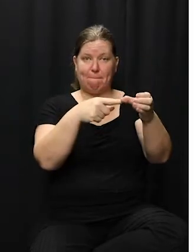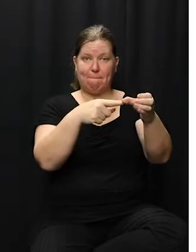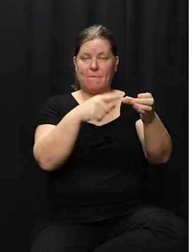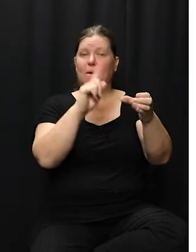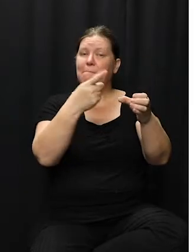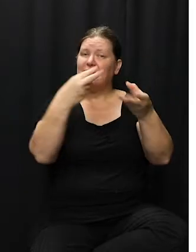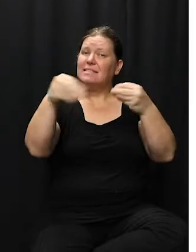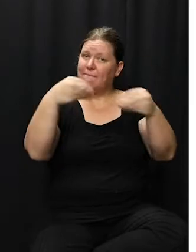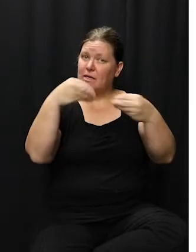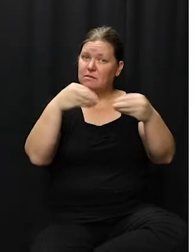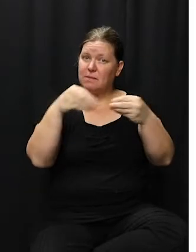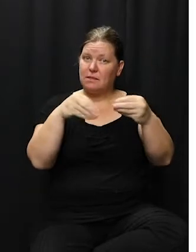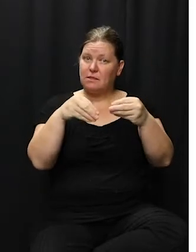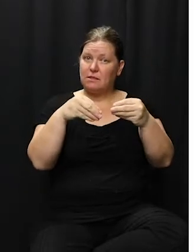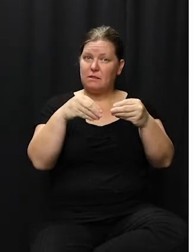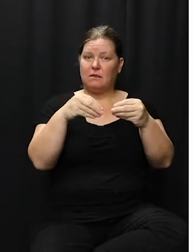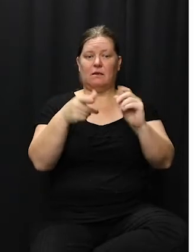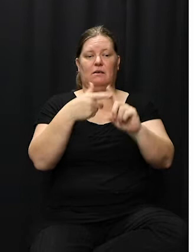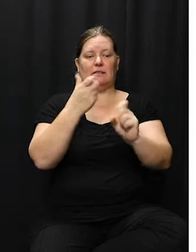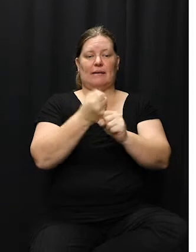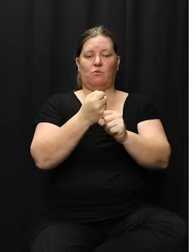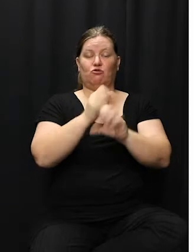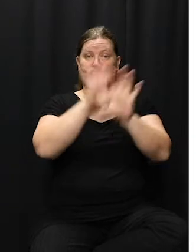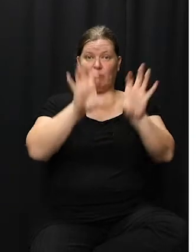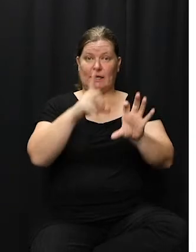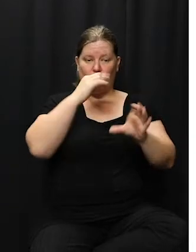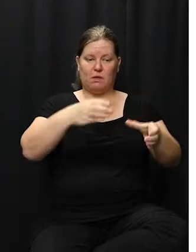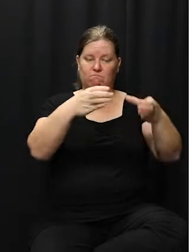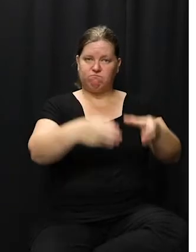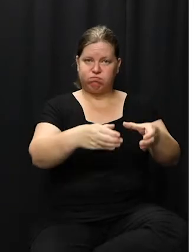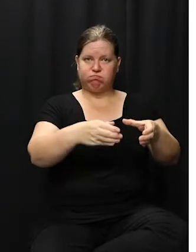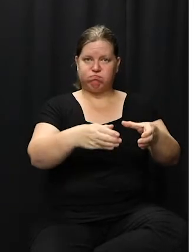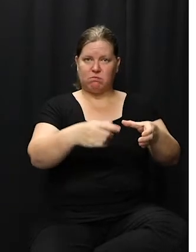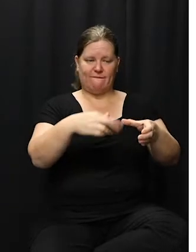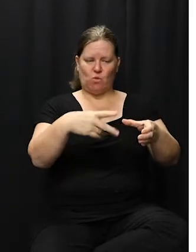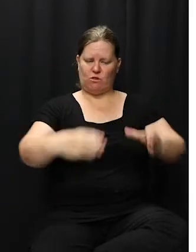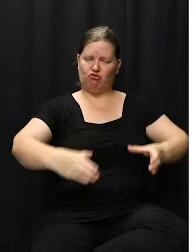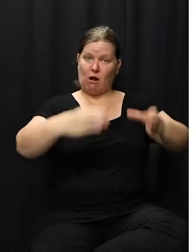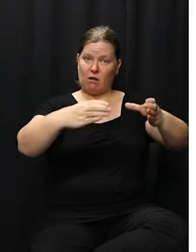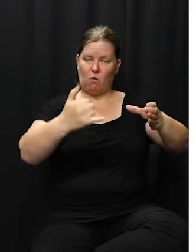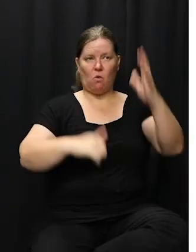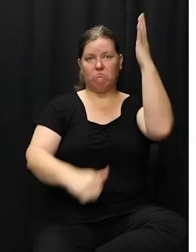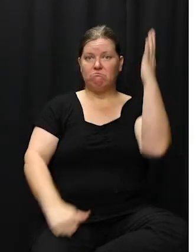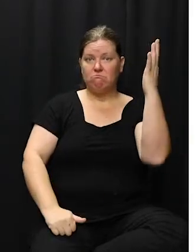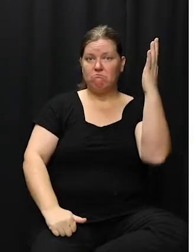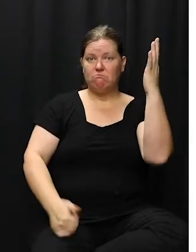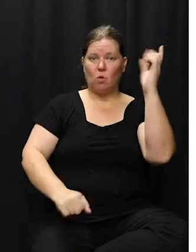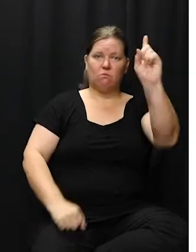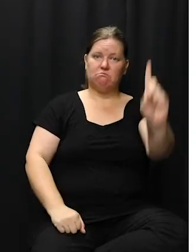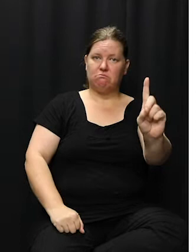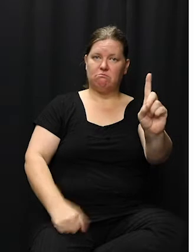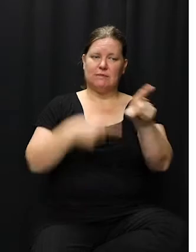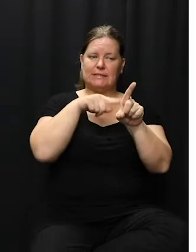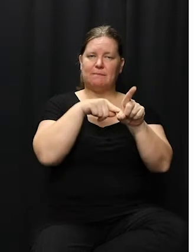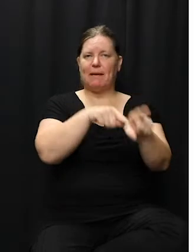cup. But it is flexible. So for example, maybe tree. You could talk about a tree with these hand shapes, or this, or even that.